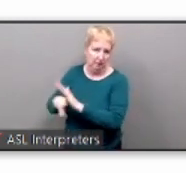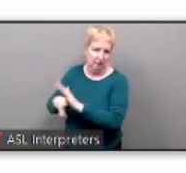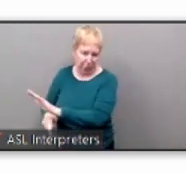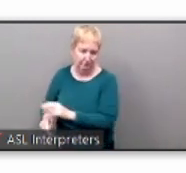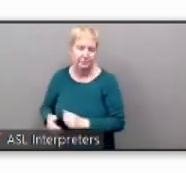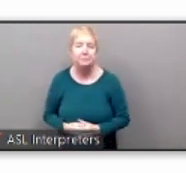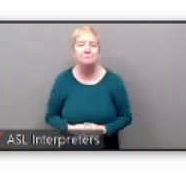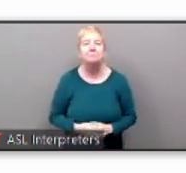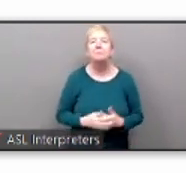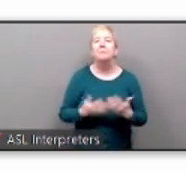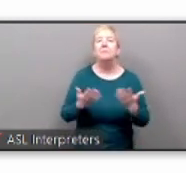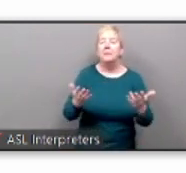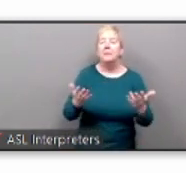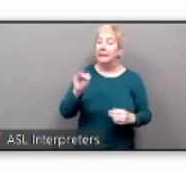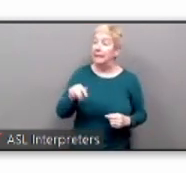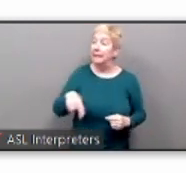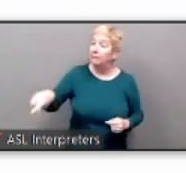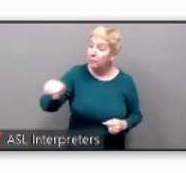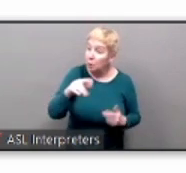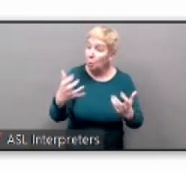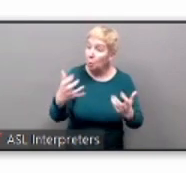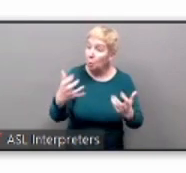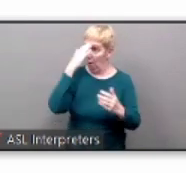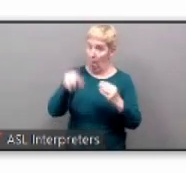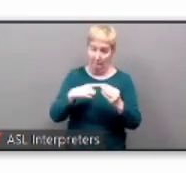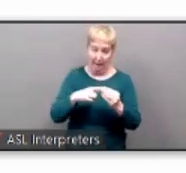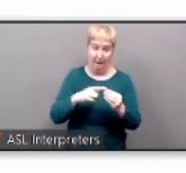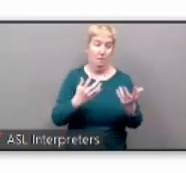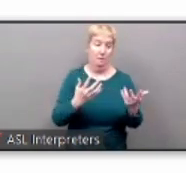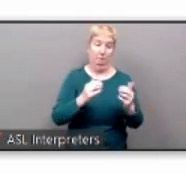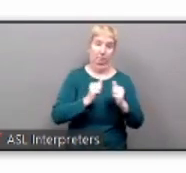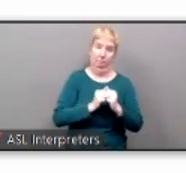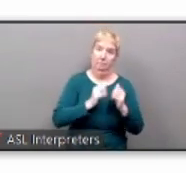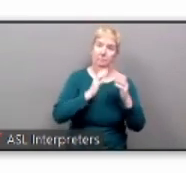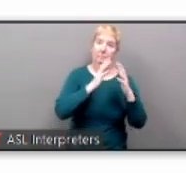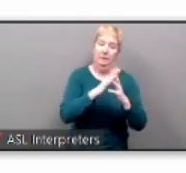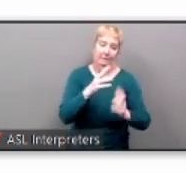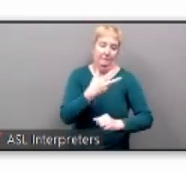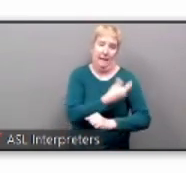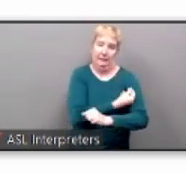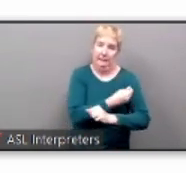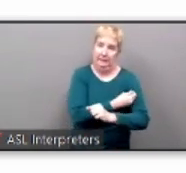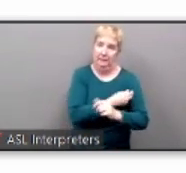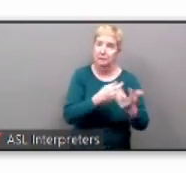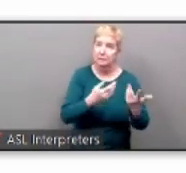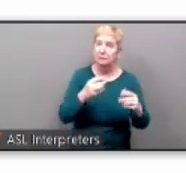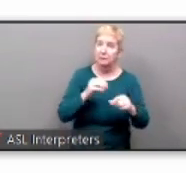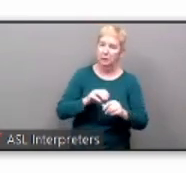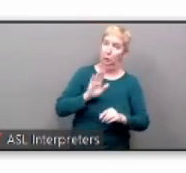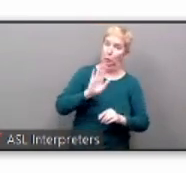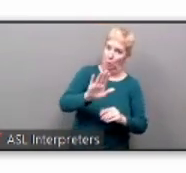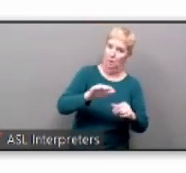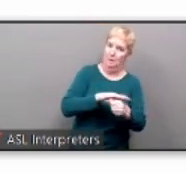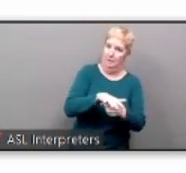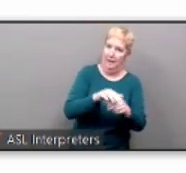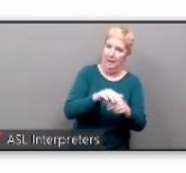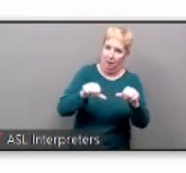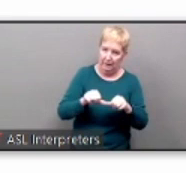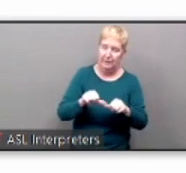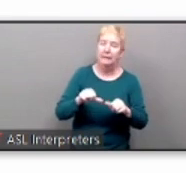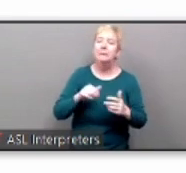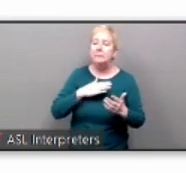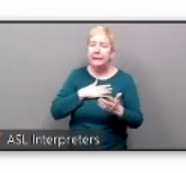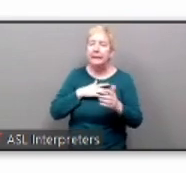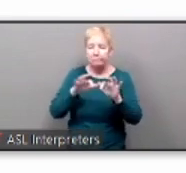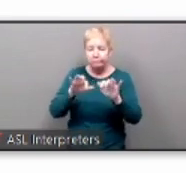So if you want to learn more about becoming a vaccination site, please go to getvaxnm.com. This is something